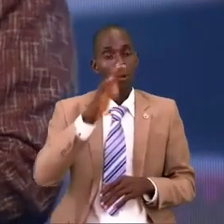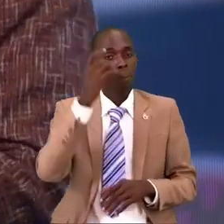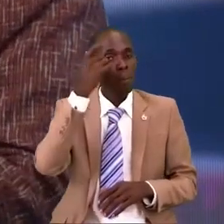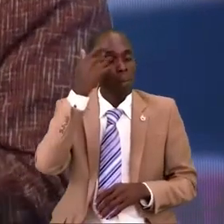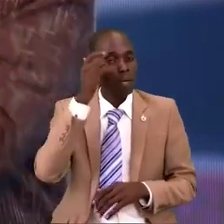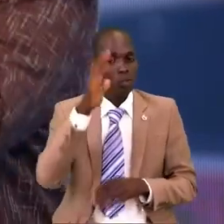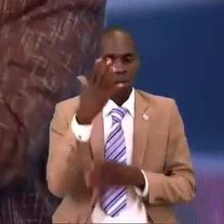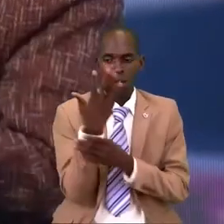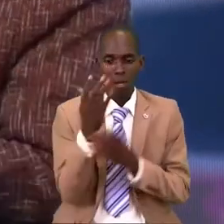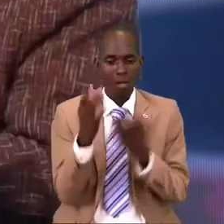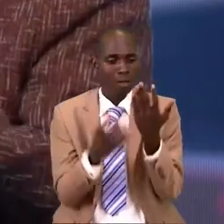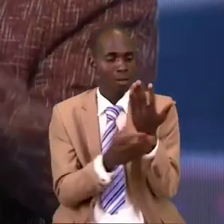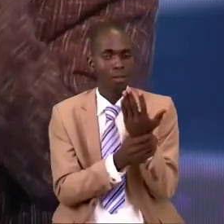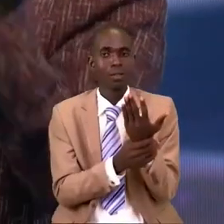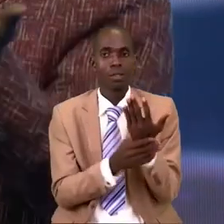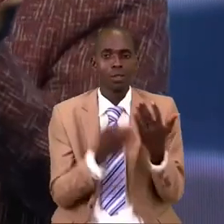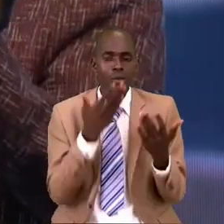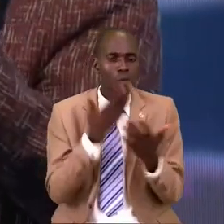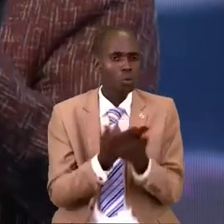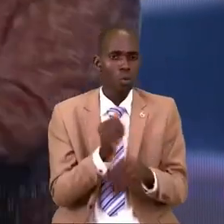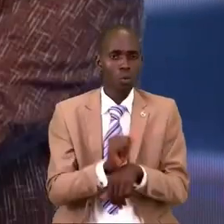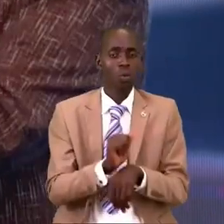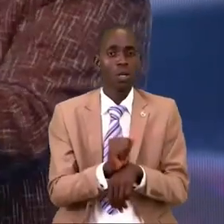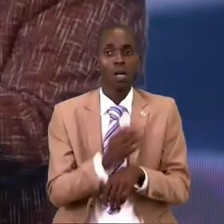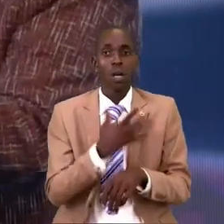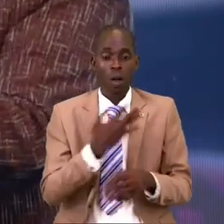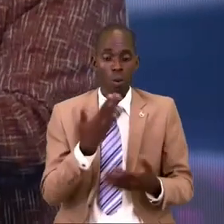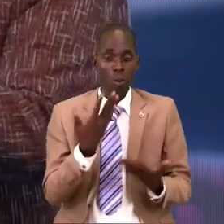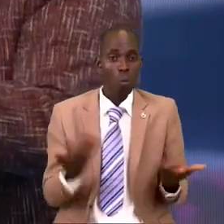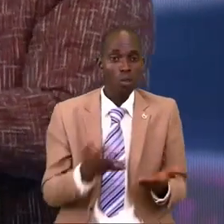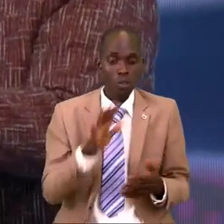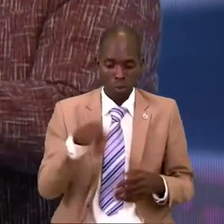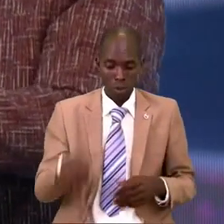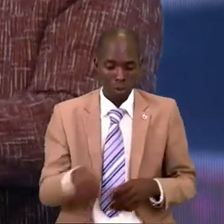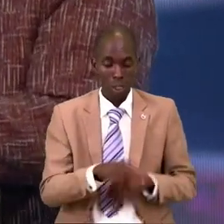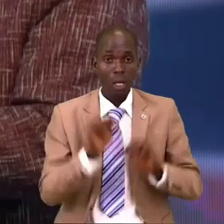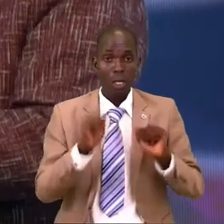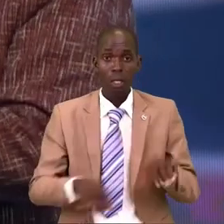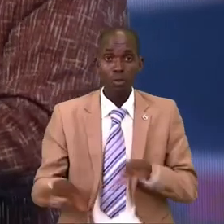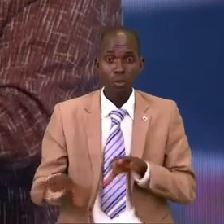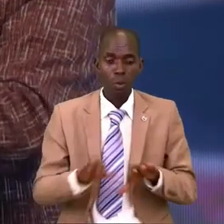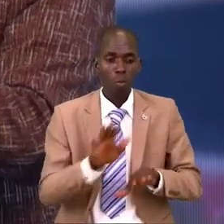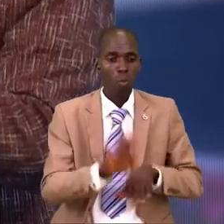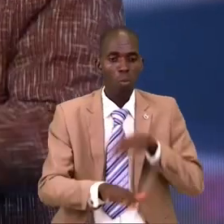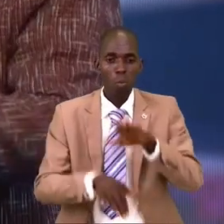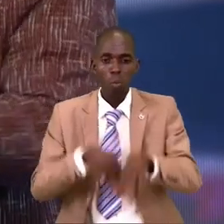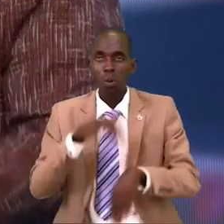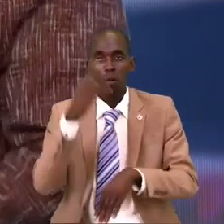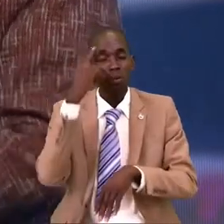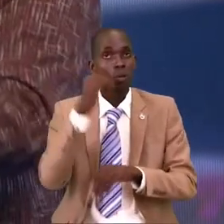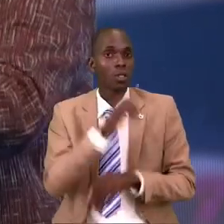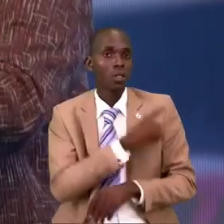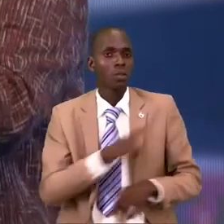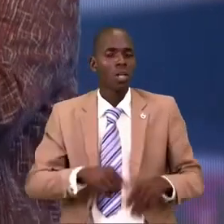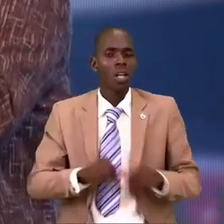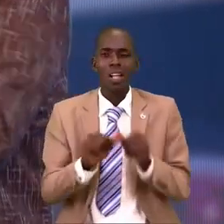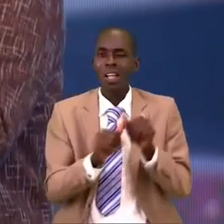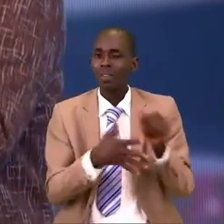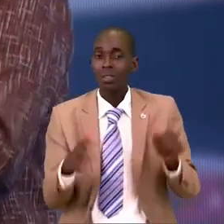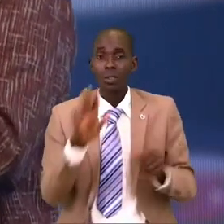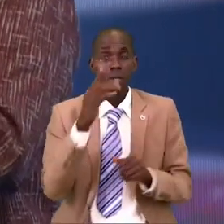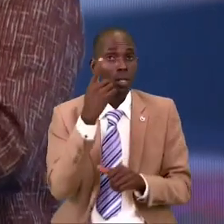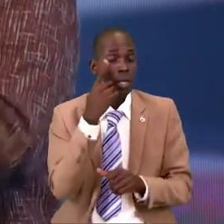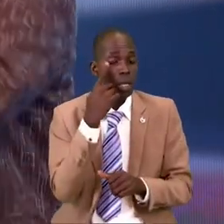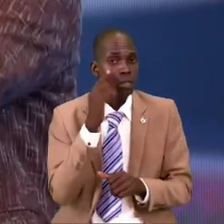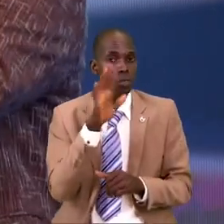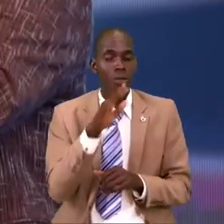and everything, your sight, your ears, every part of your body that has now received the healing